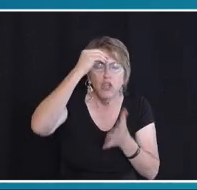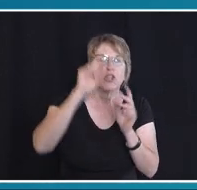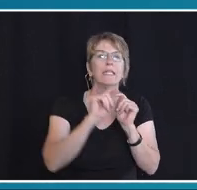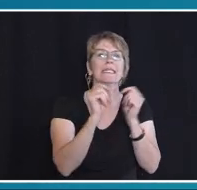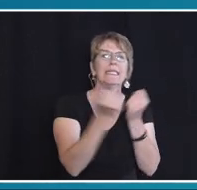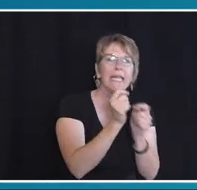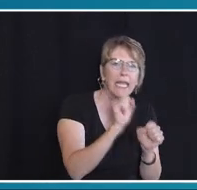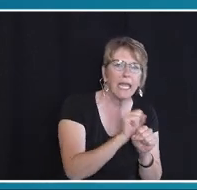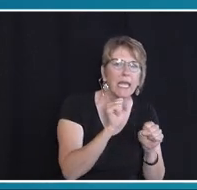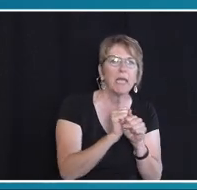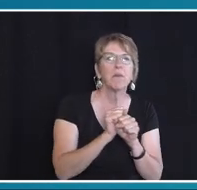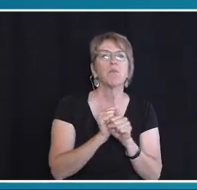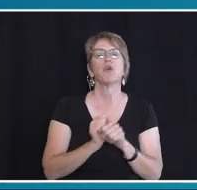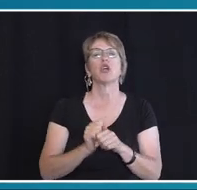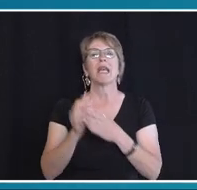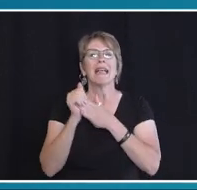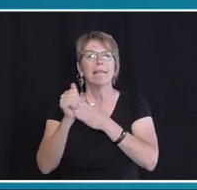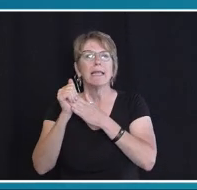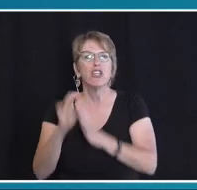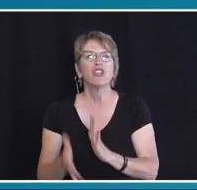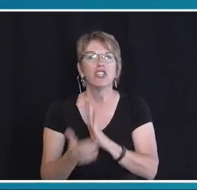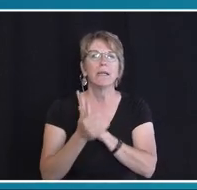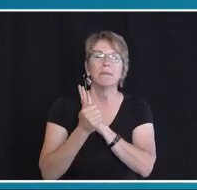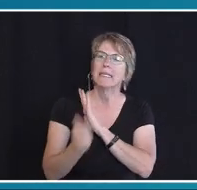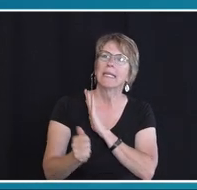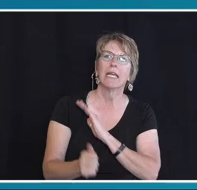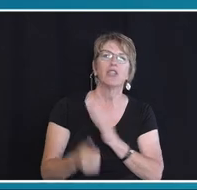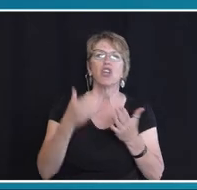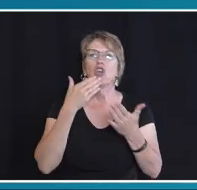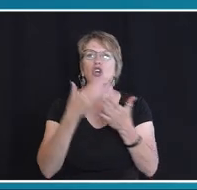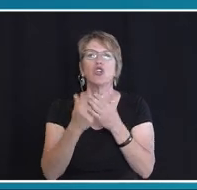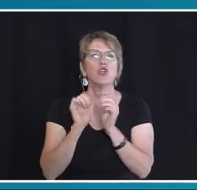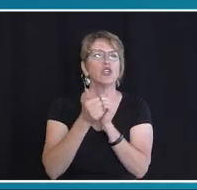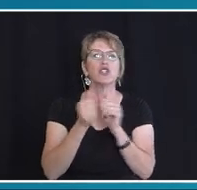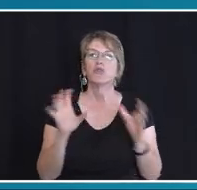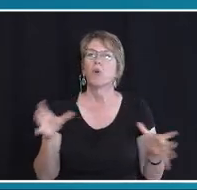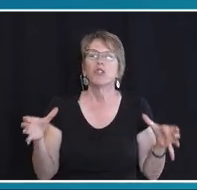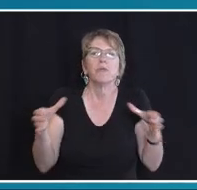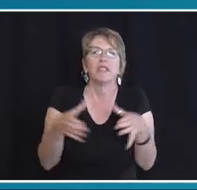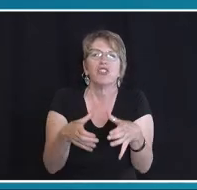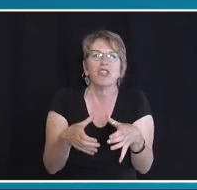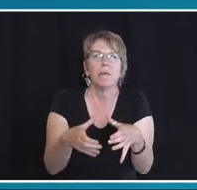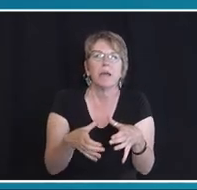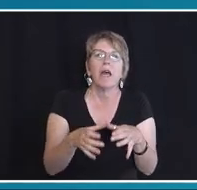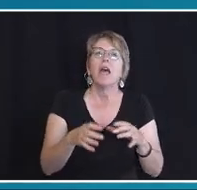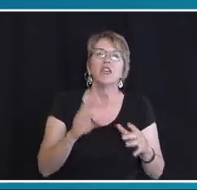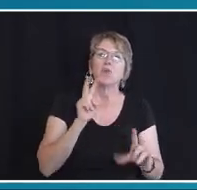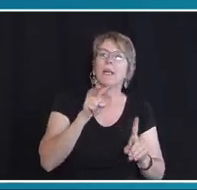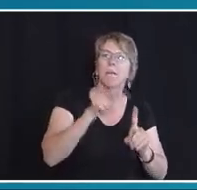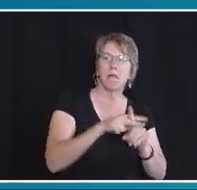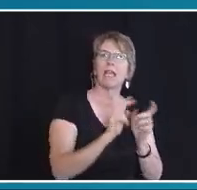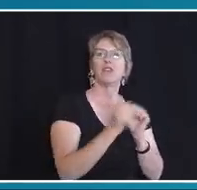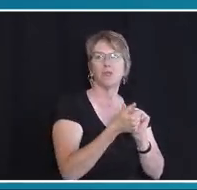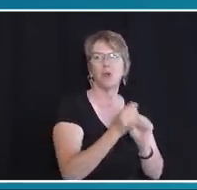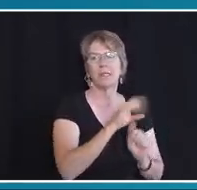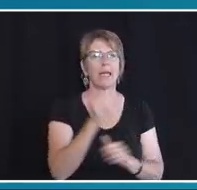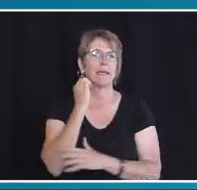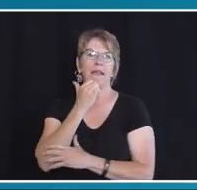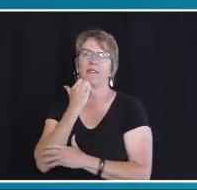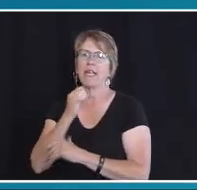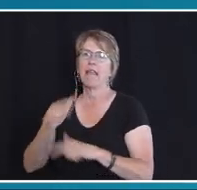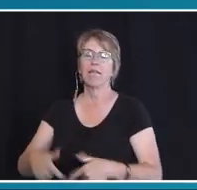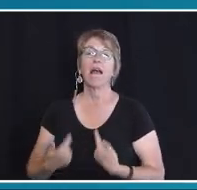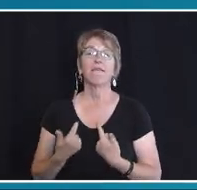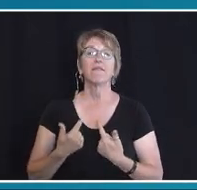sportsmanship, and it really builds confidence for the players, not just, you know, on the field or on the court, but outside in their day-to-day lives. Through